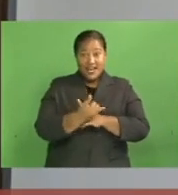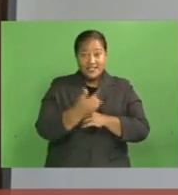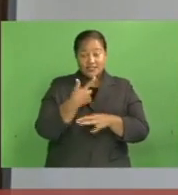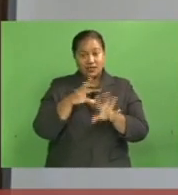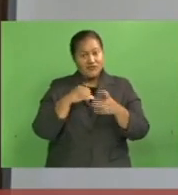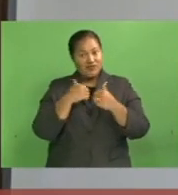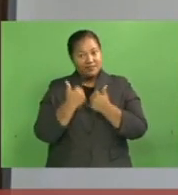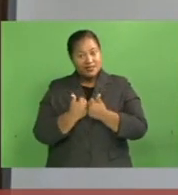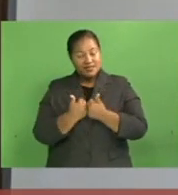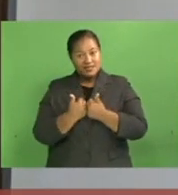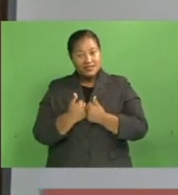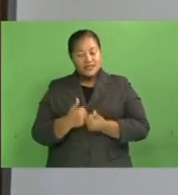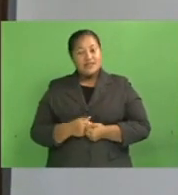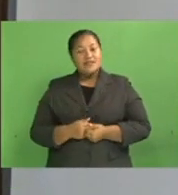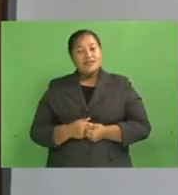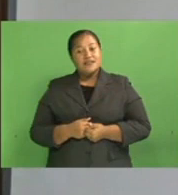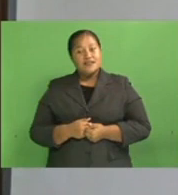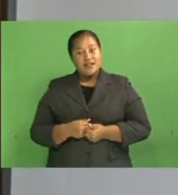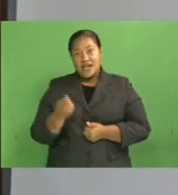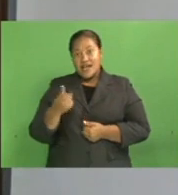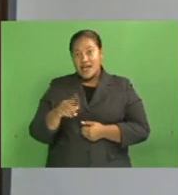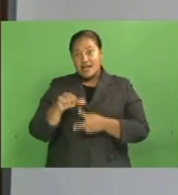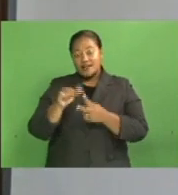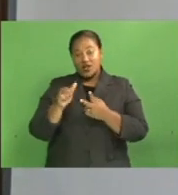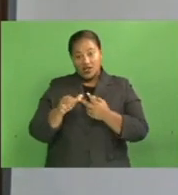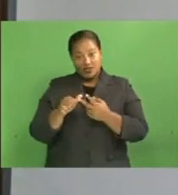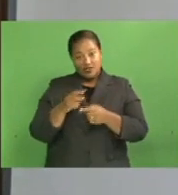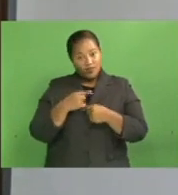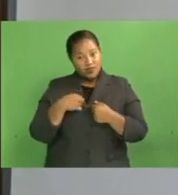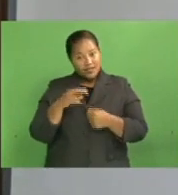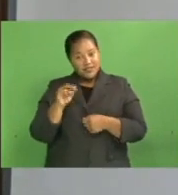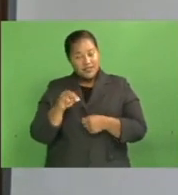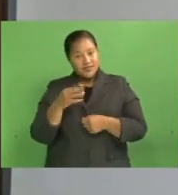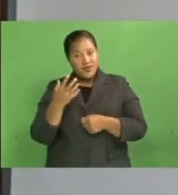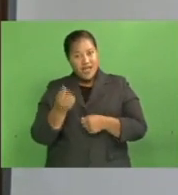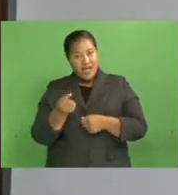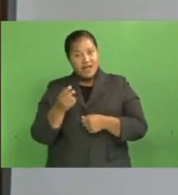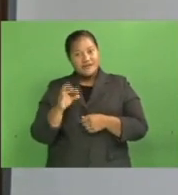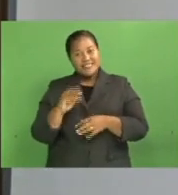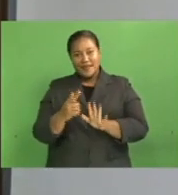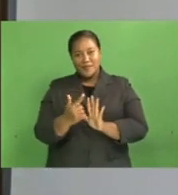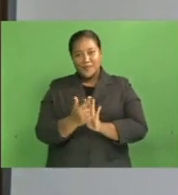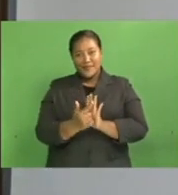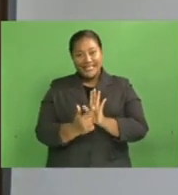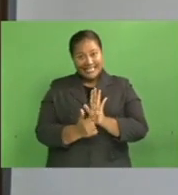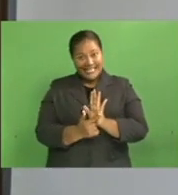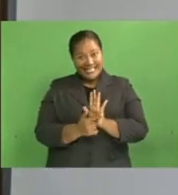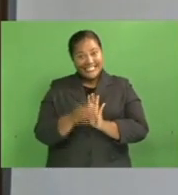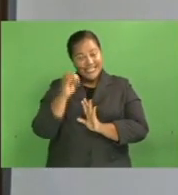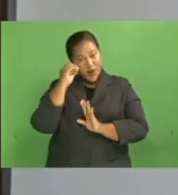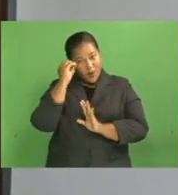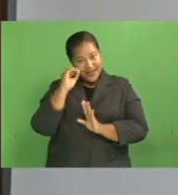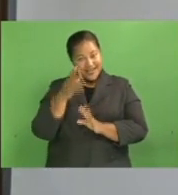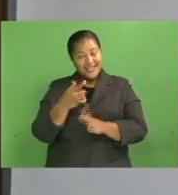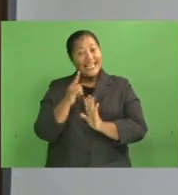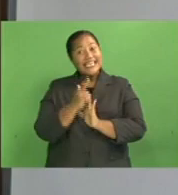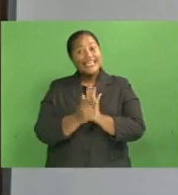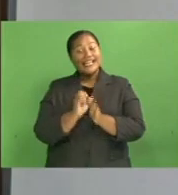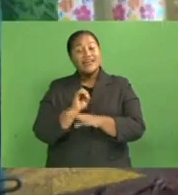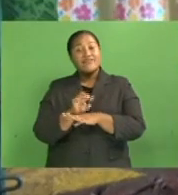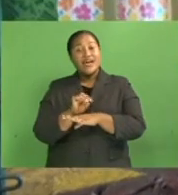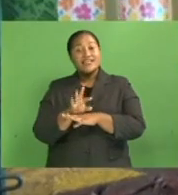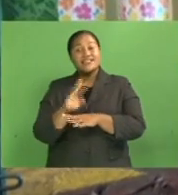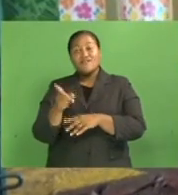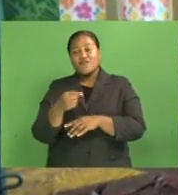and also we need to have some legal opinion and legal advice from the Solicitor